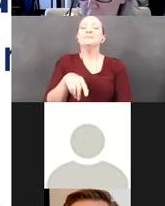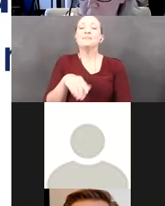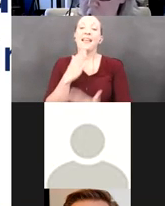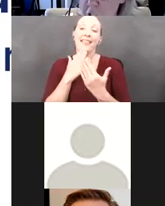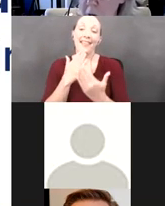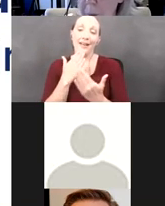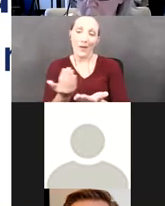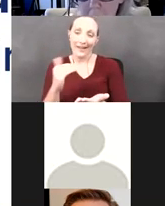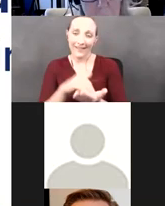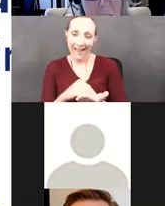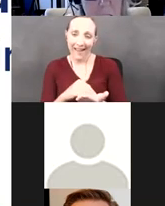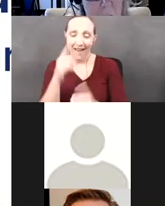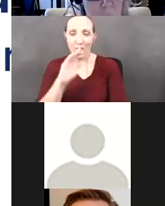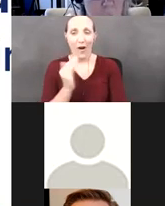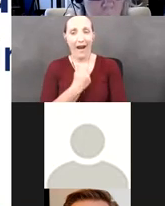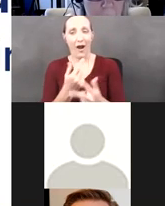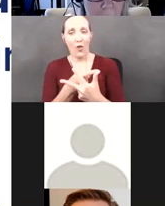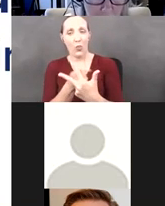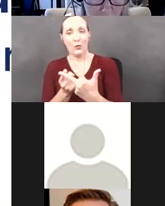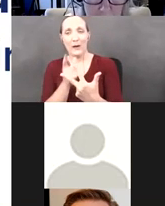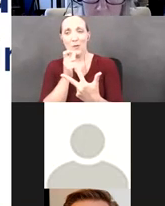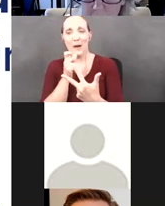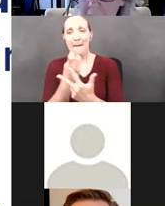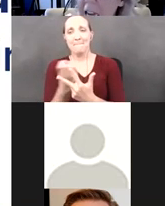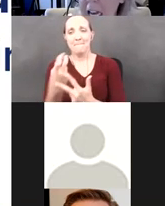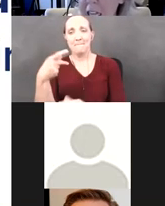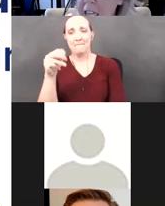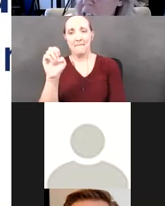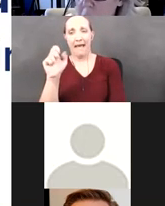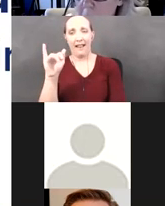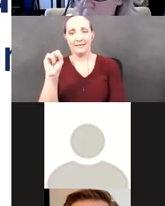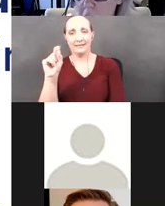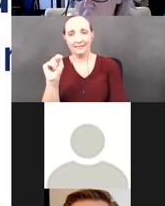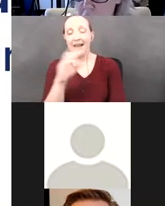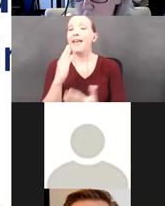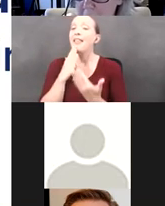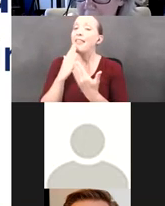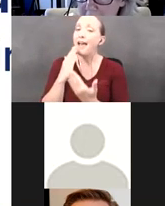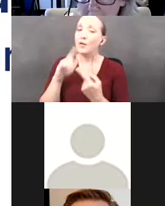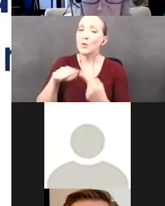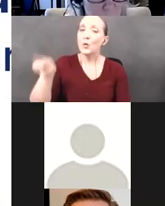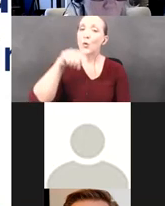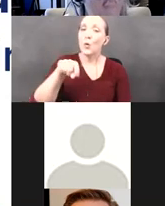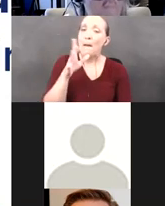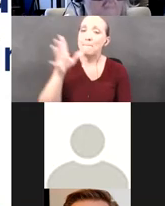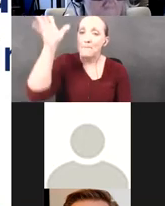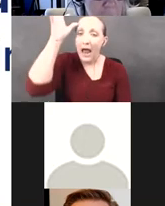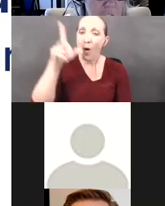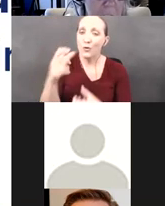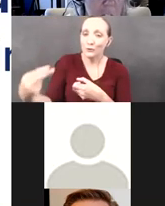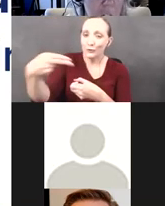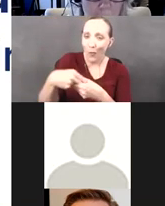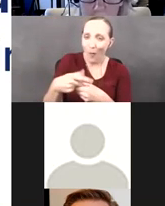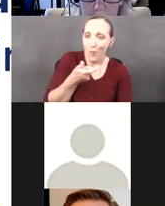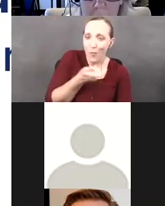again so semana que much to viene. our Entonces, panelists. muchas This was gracias a great todos, a nuestros information. panelistas. Esta And fue thank you, muy buena parents, for información. joining us. Gracias a We los really padres por